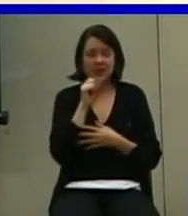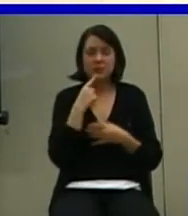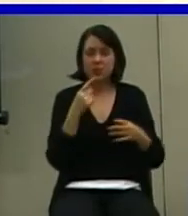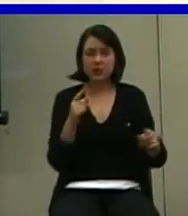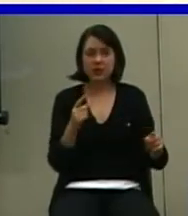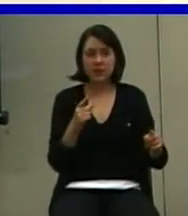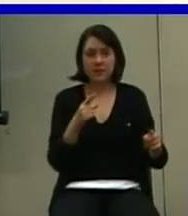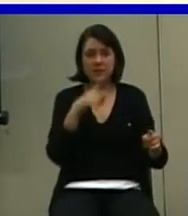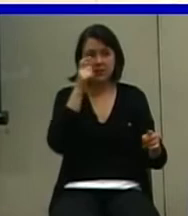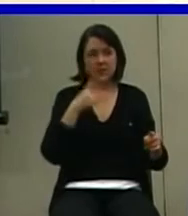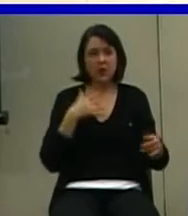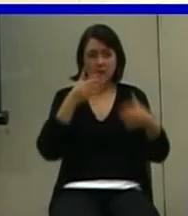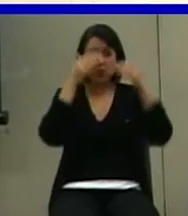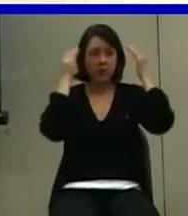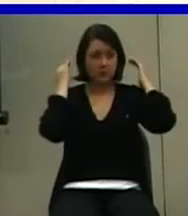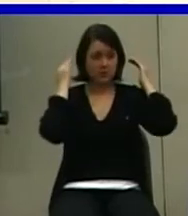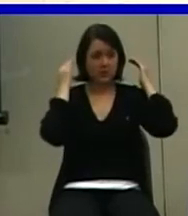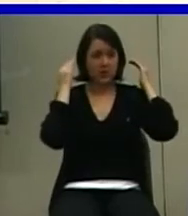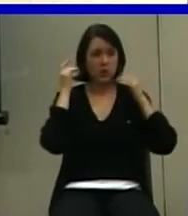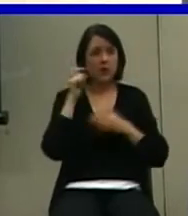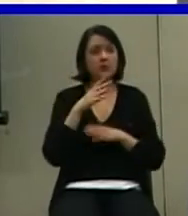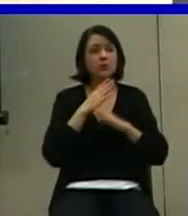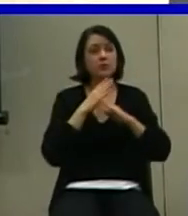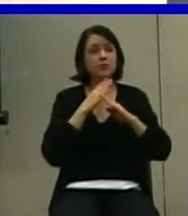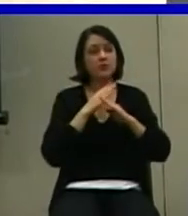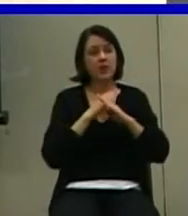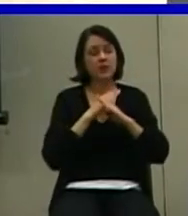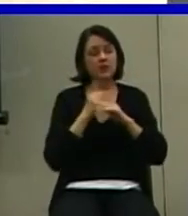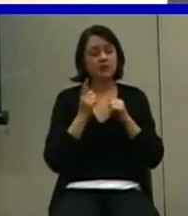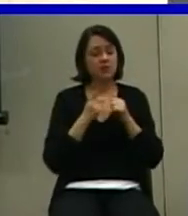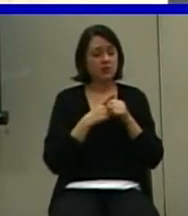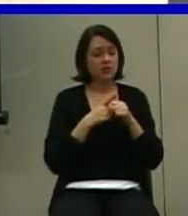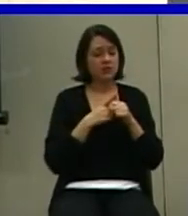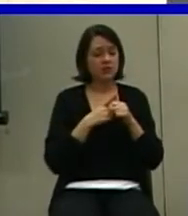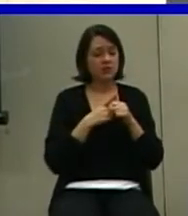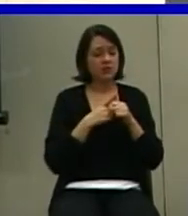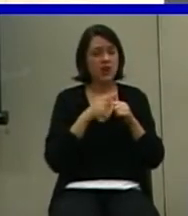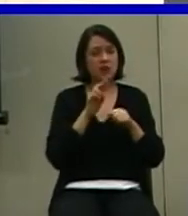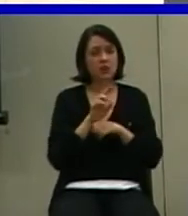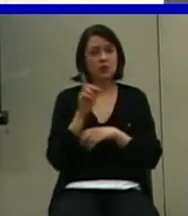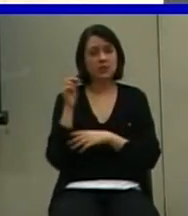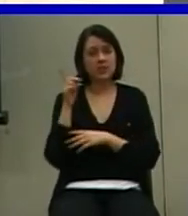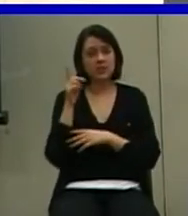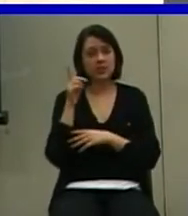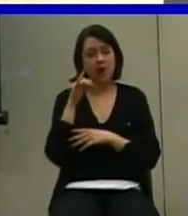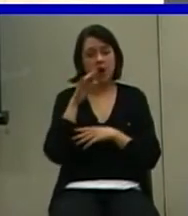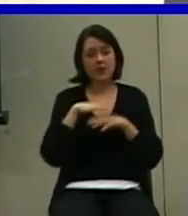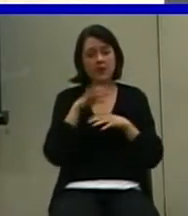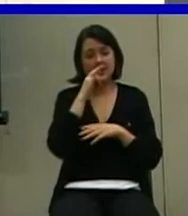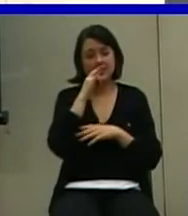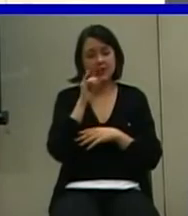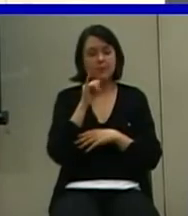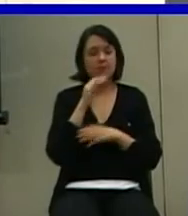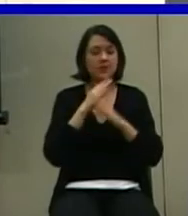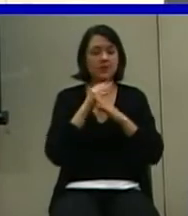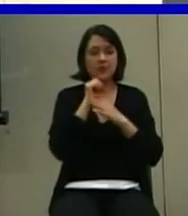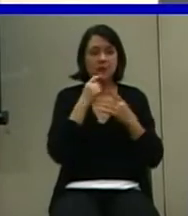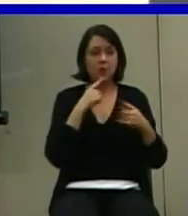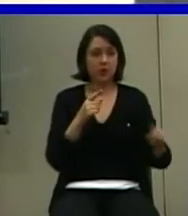be overwhelmed. We must prevent first and use this on the kids for whom prevention didn't